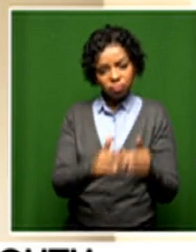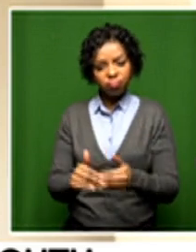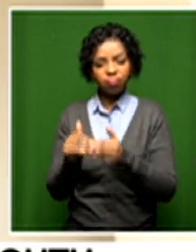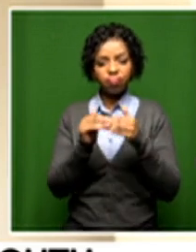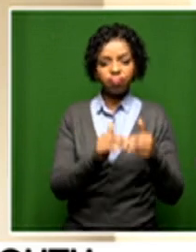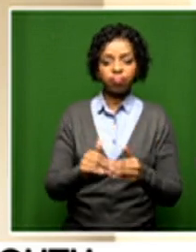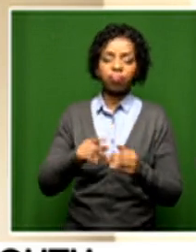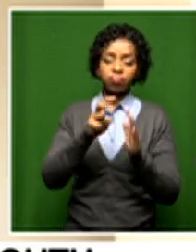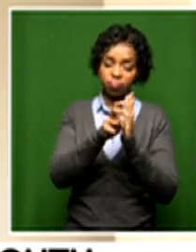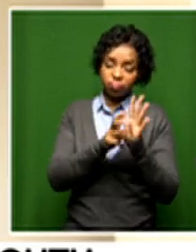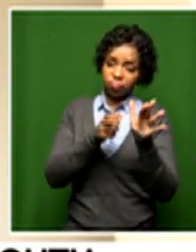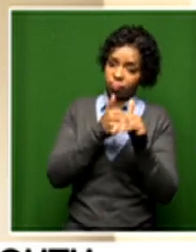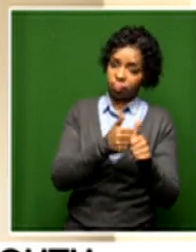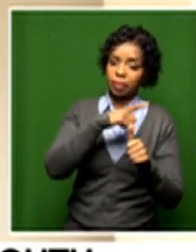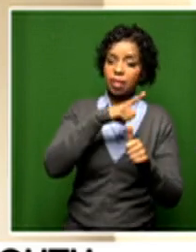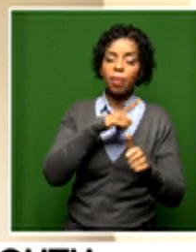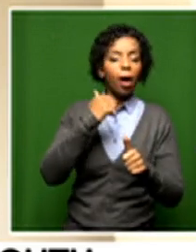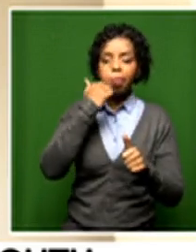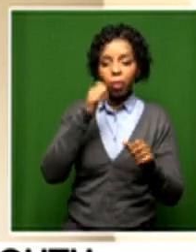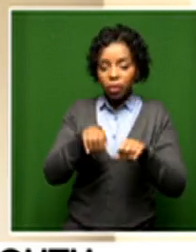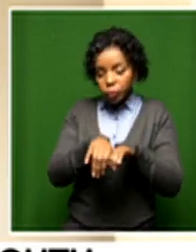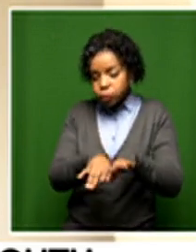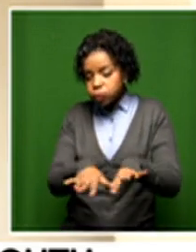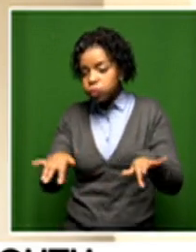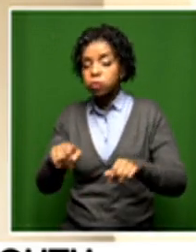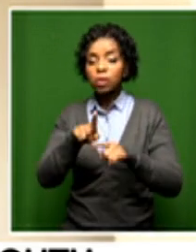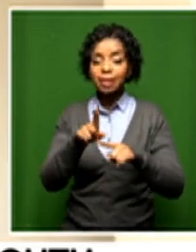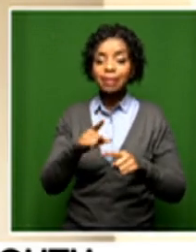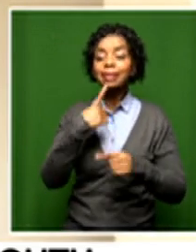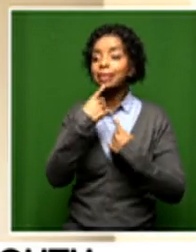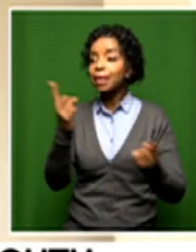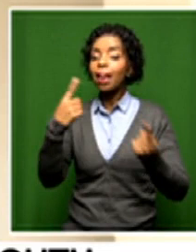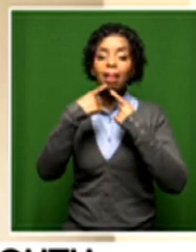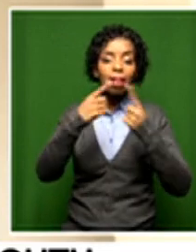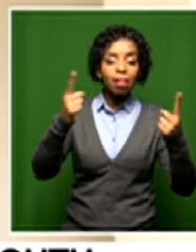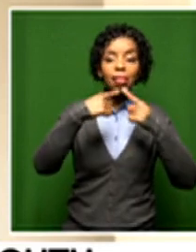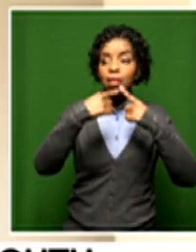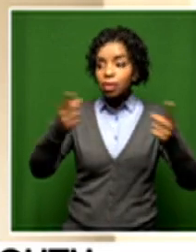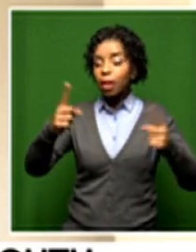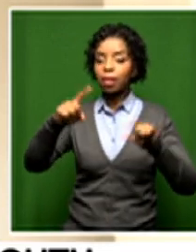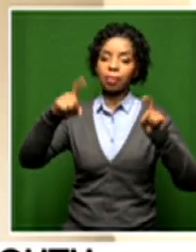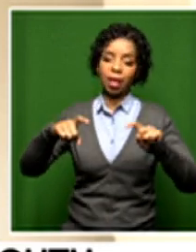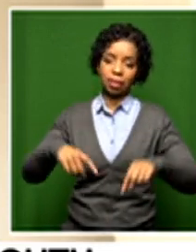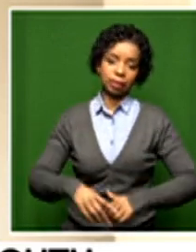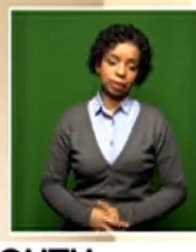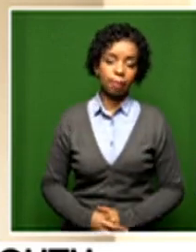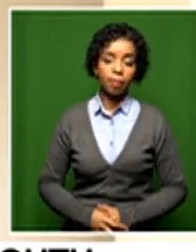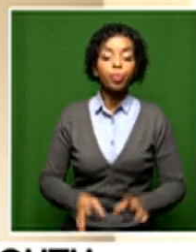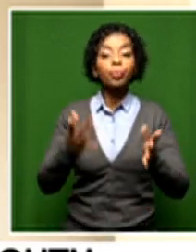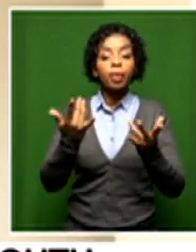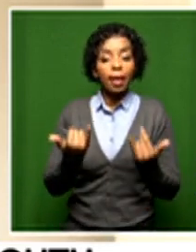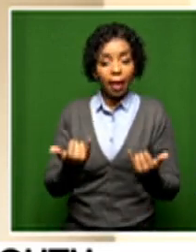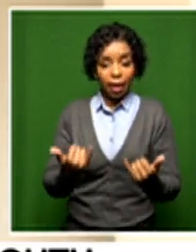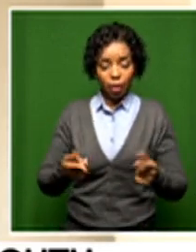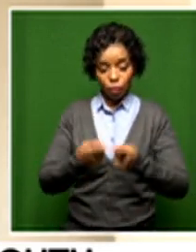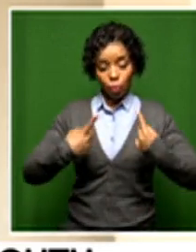don't spread the infection much higher. And so the message must go on from everybody to that kind of extent. At this moment,